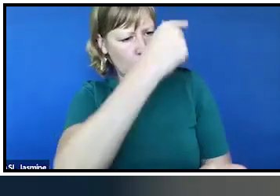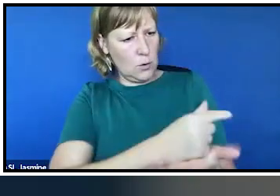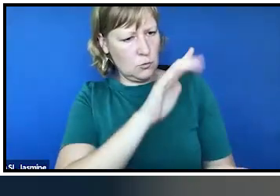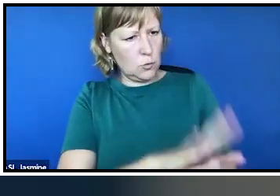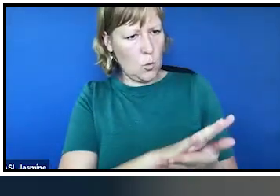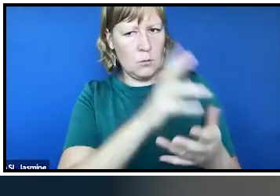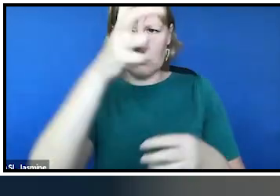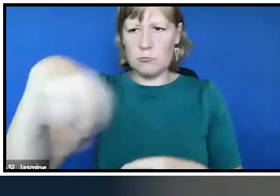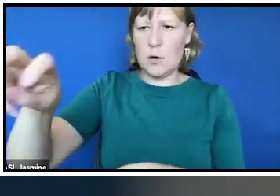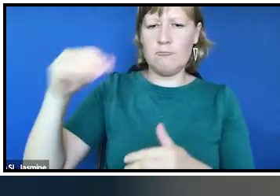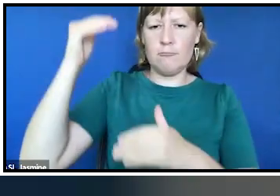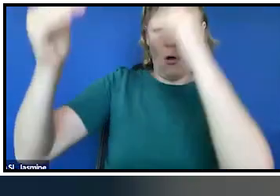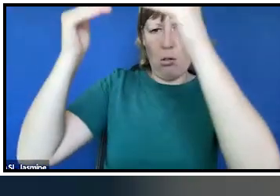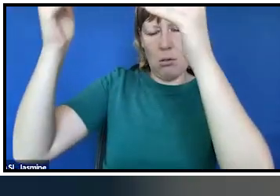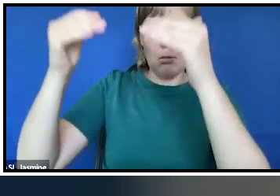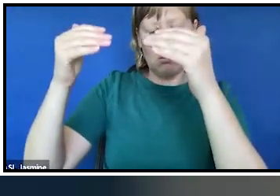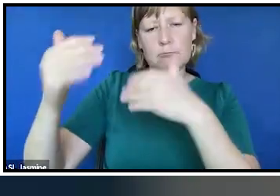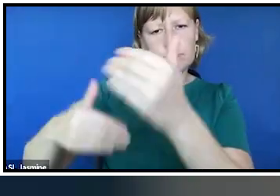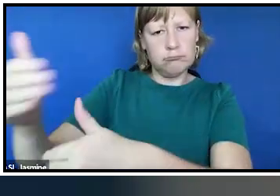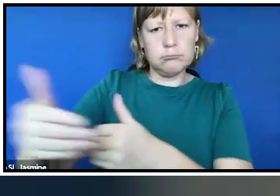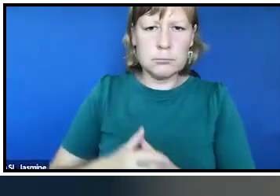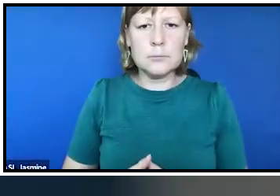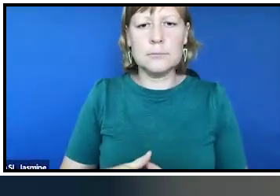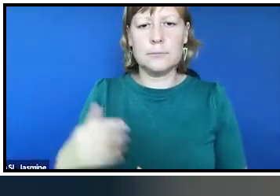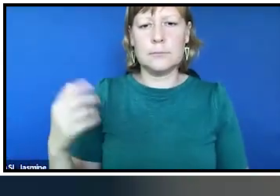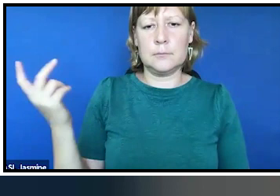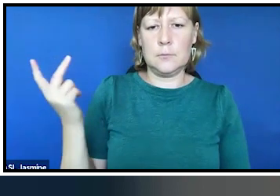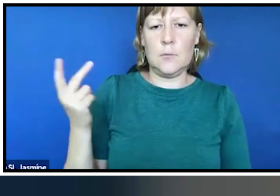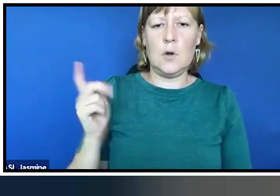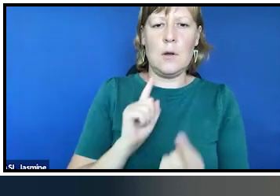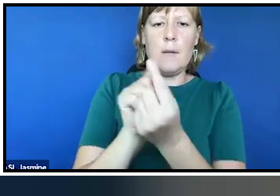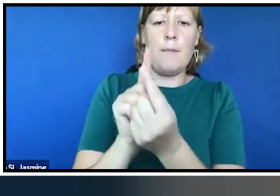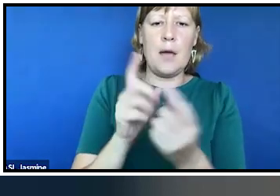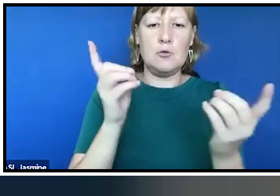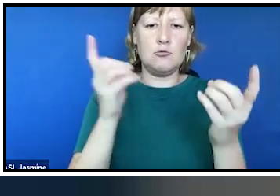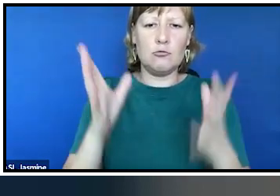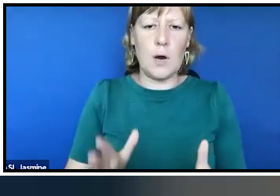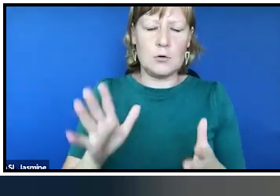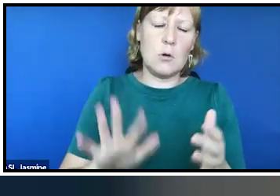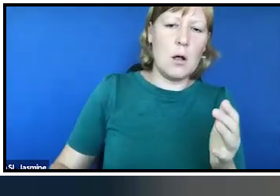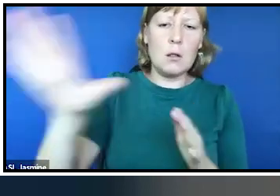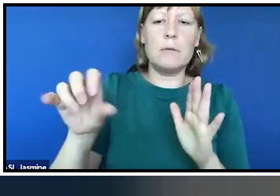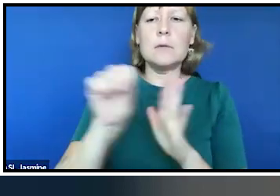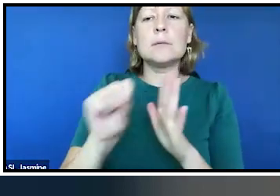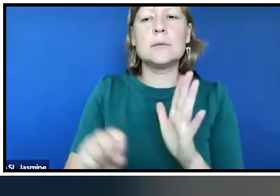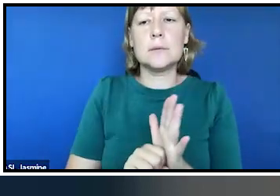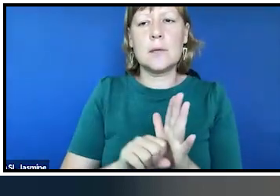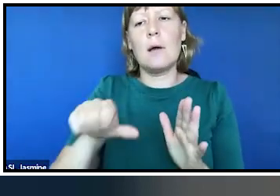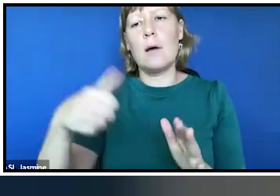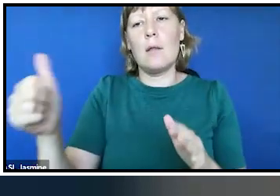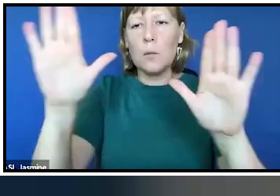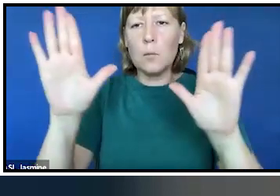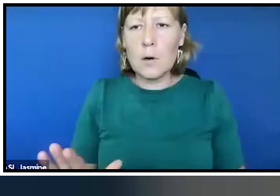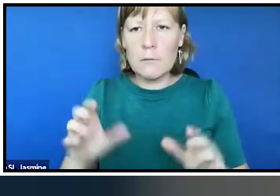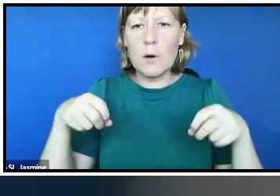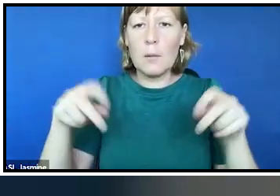our eligibility supervisor, and I met recently with special ed directors around the state. This was also a great opportunity to share